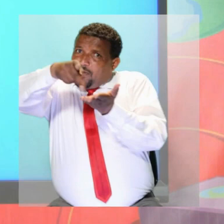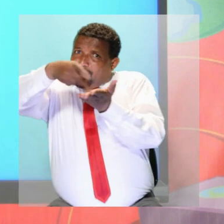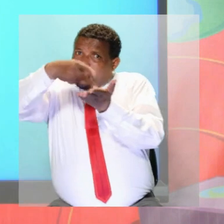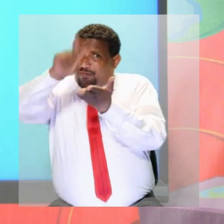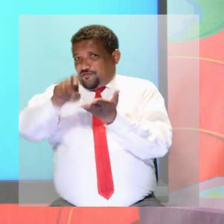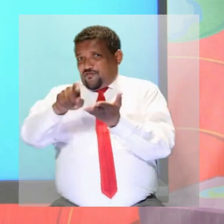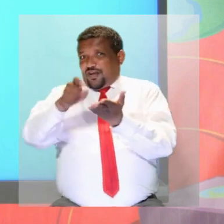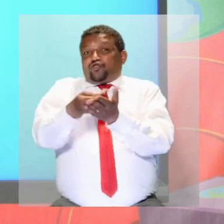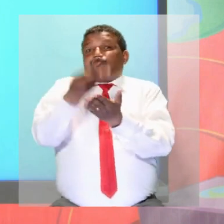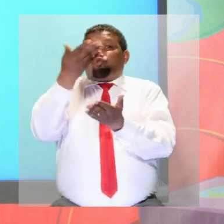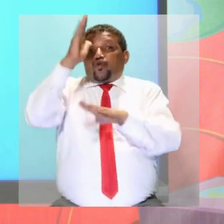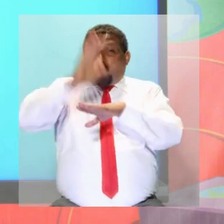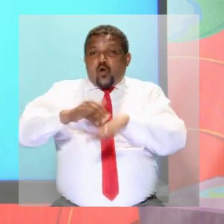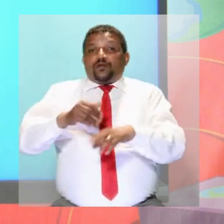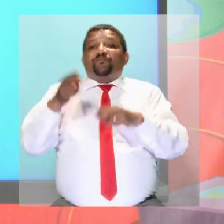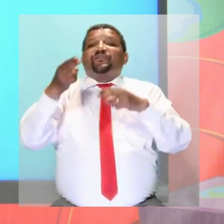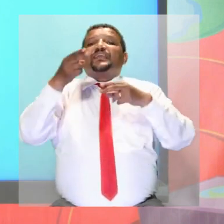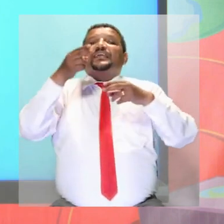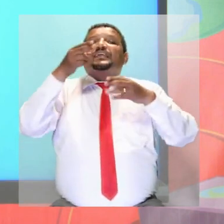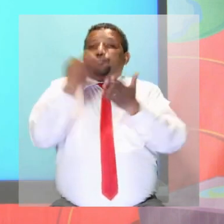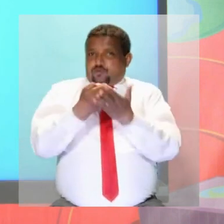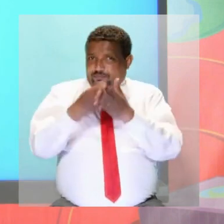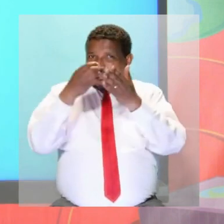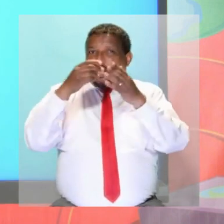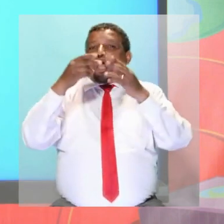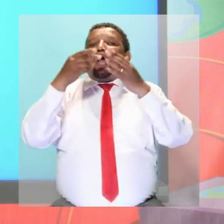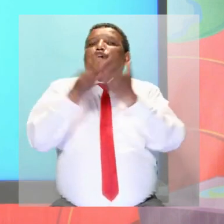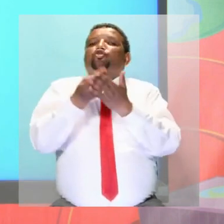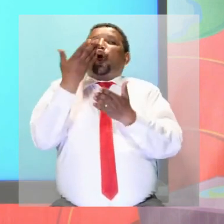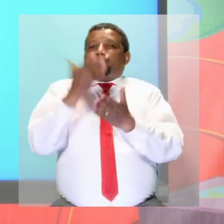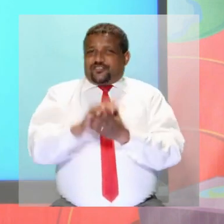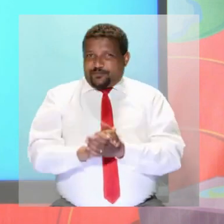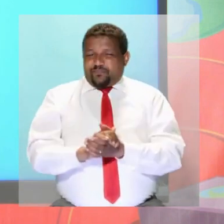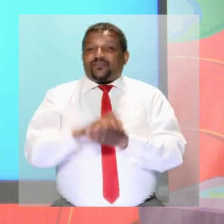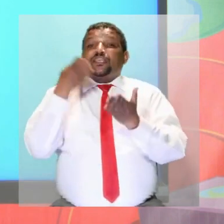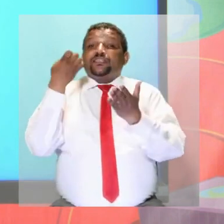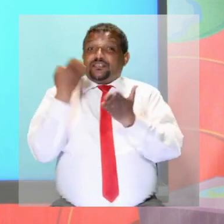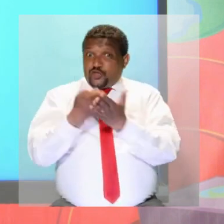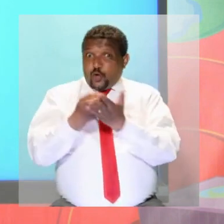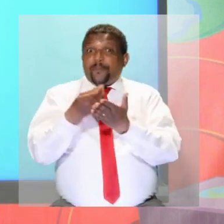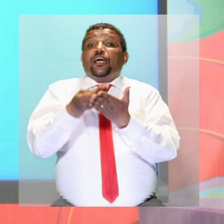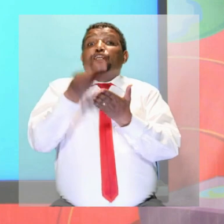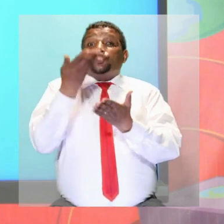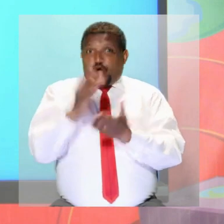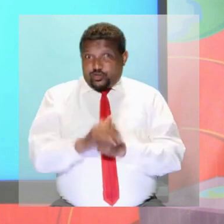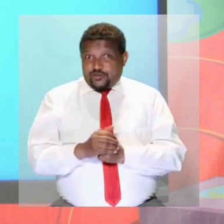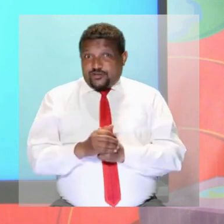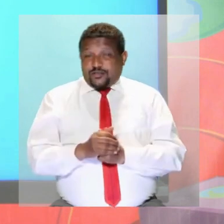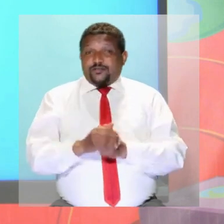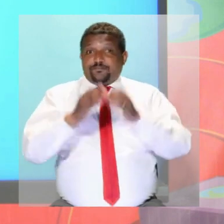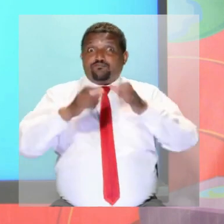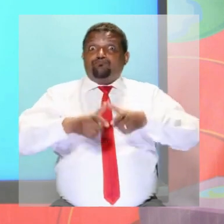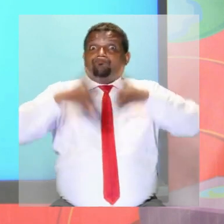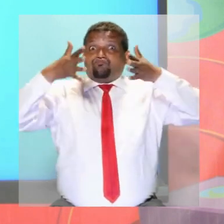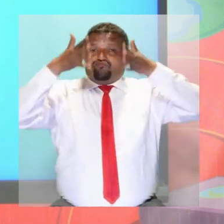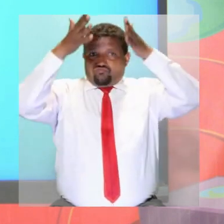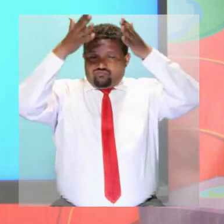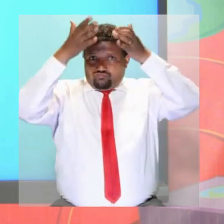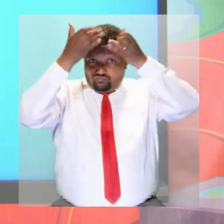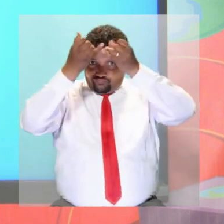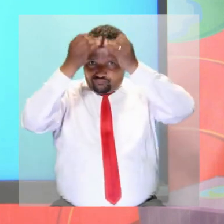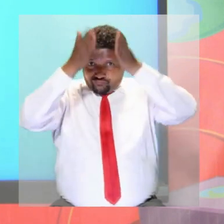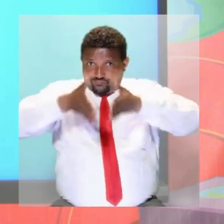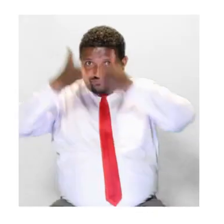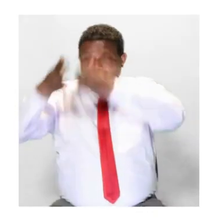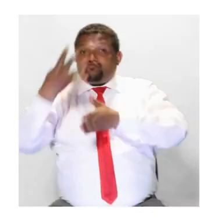these resources, called scarce resources. And these scarce resources are broadly categorized into